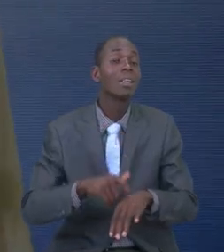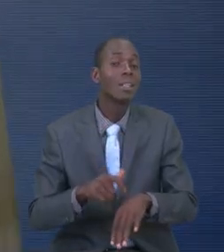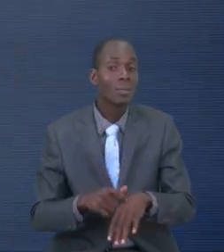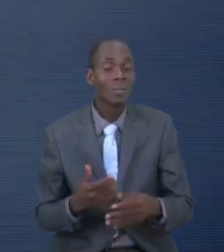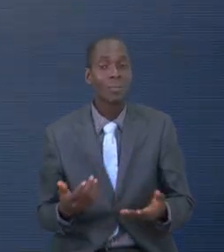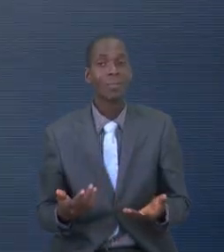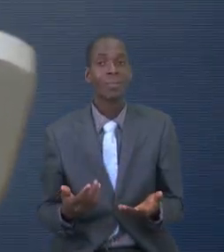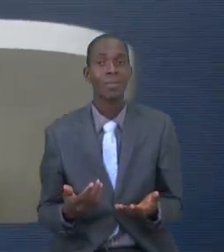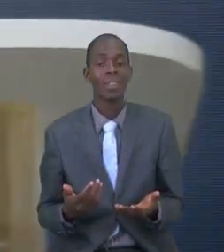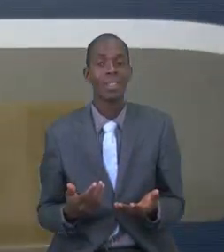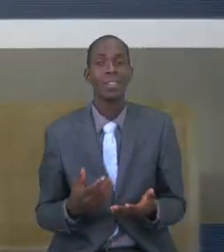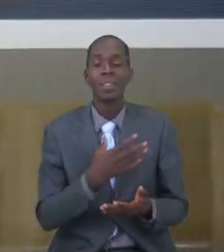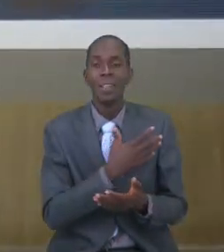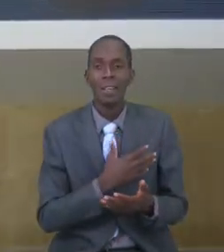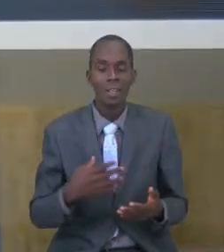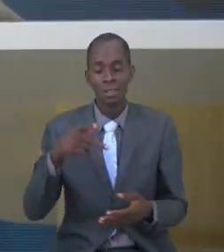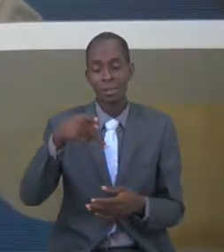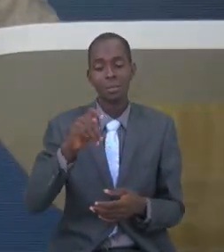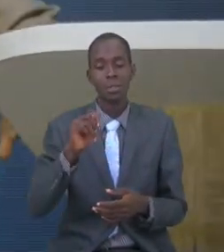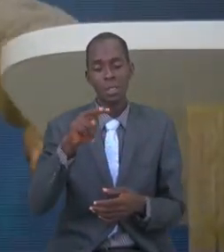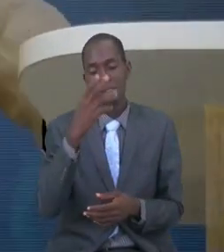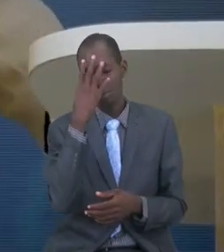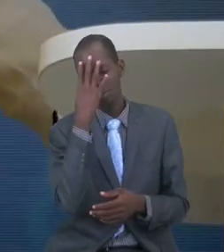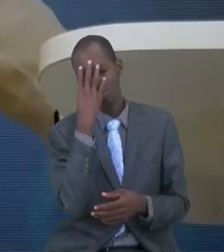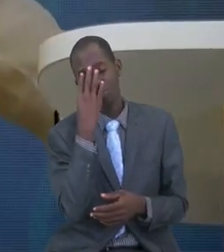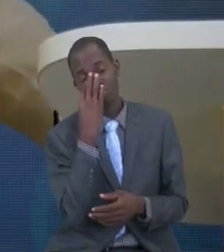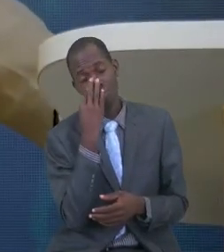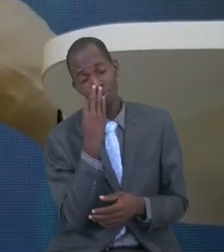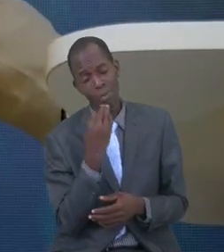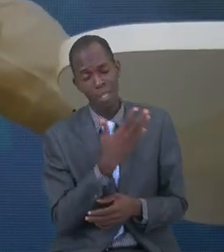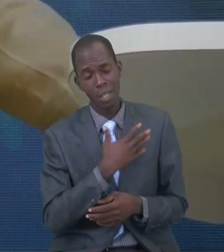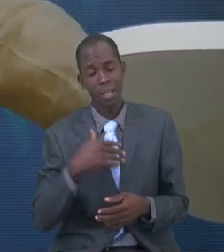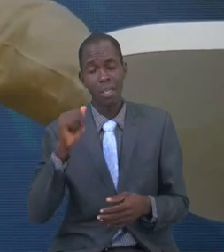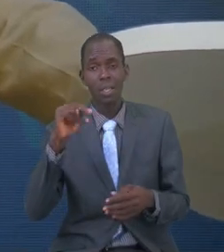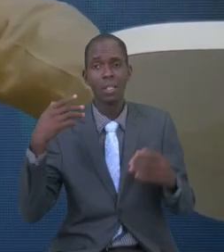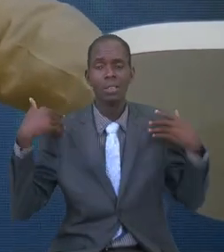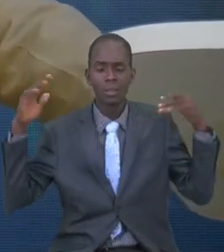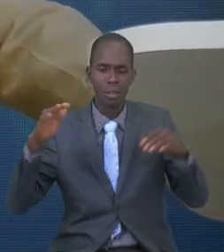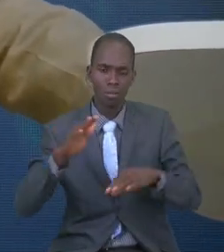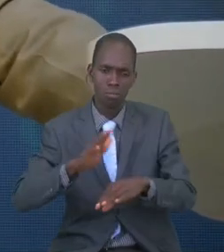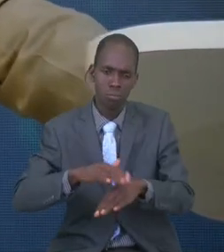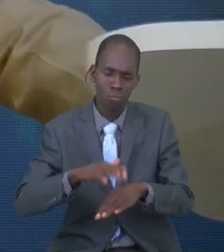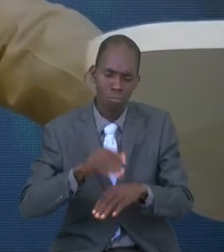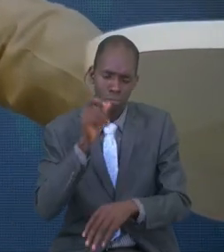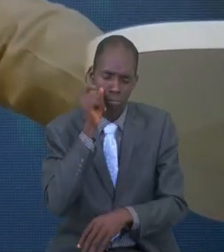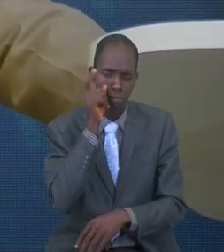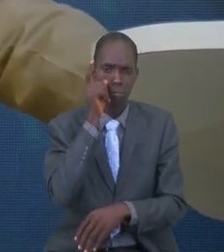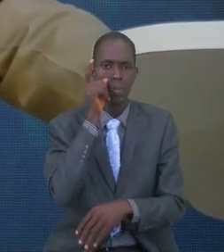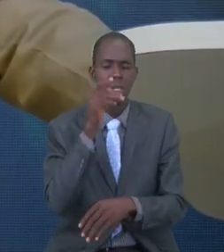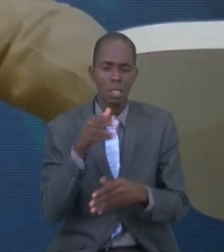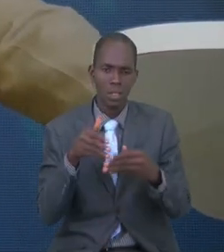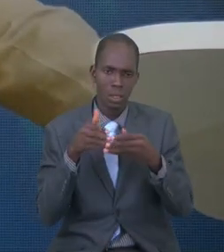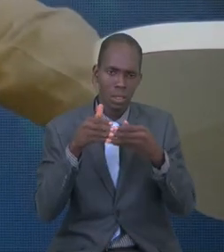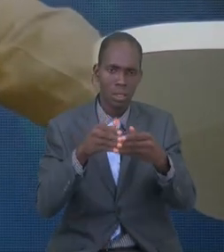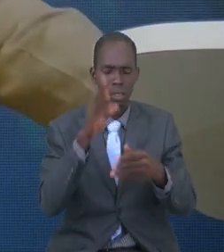But Peter slept and an angel came and woke him up, led him out.